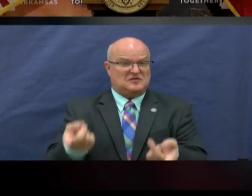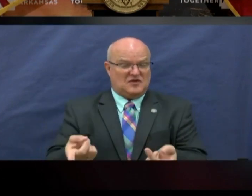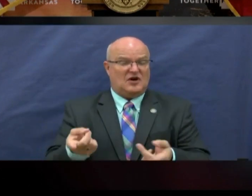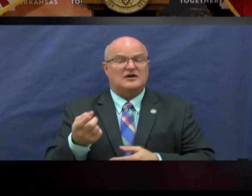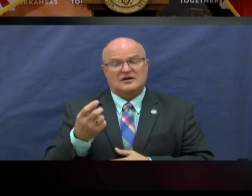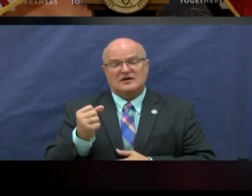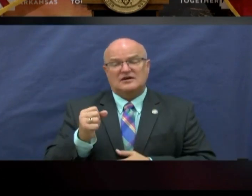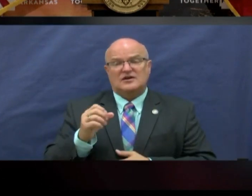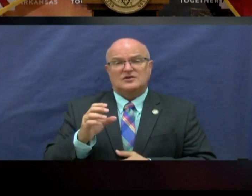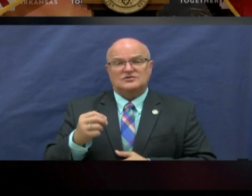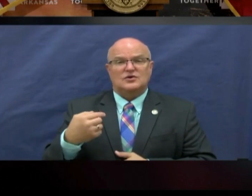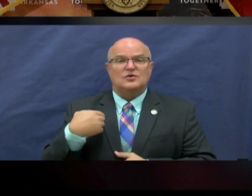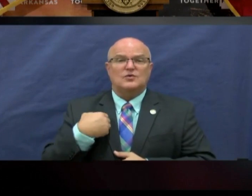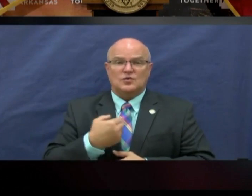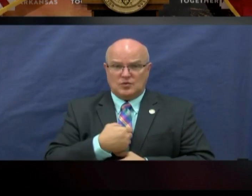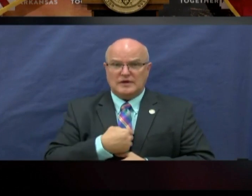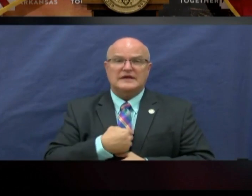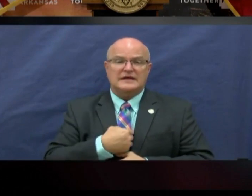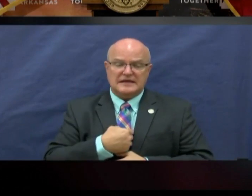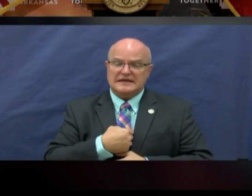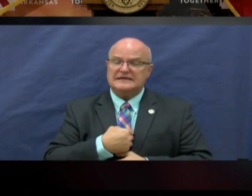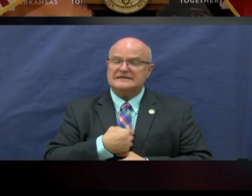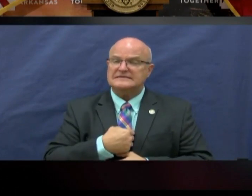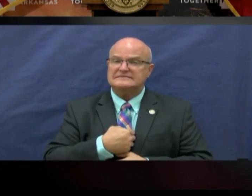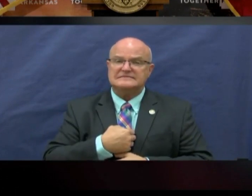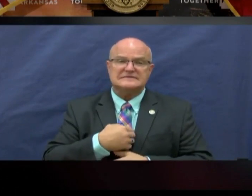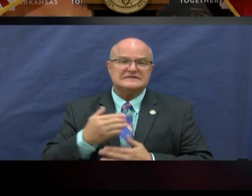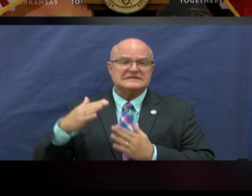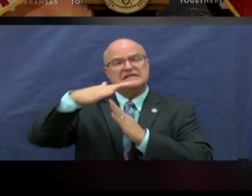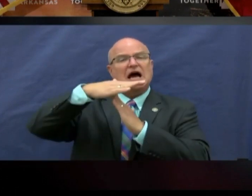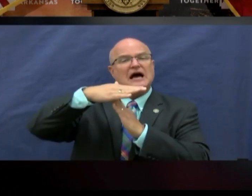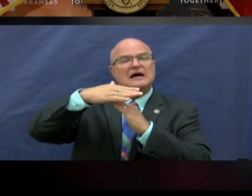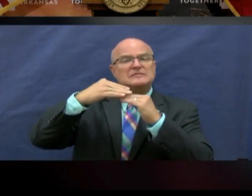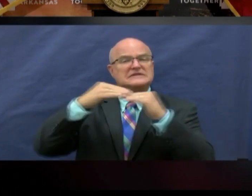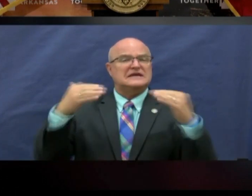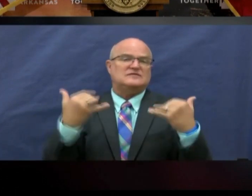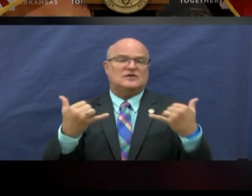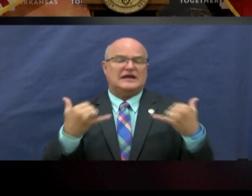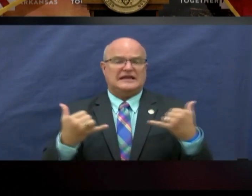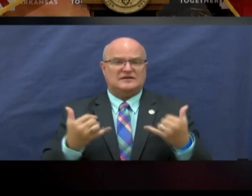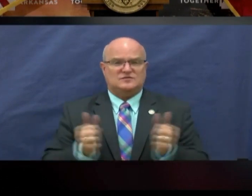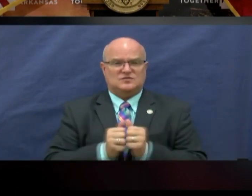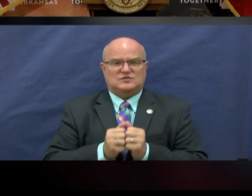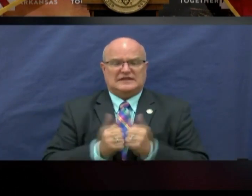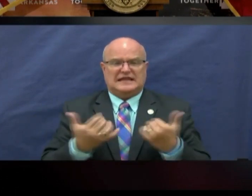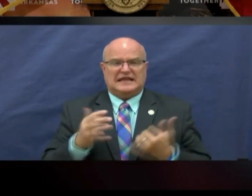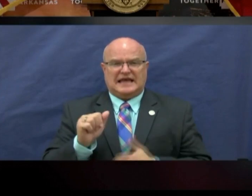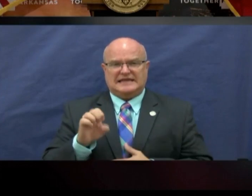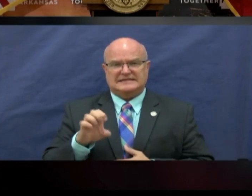so we are at a record level right now in terms of confirmed cases.